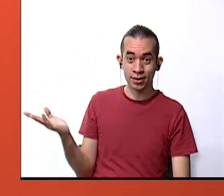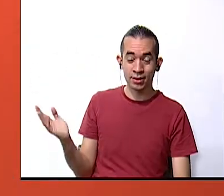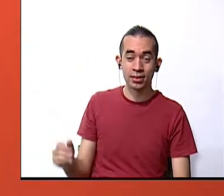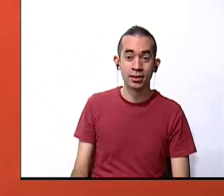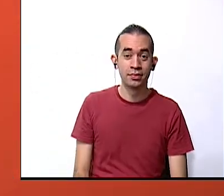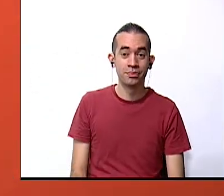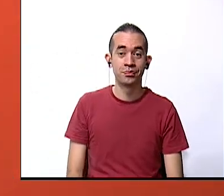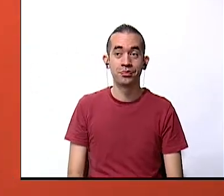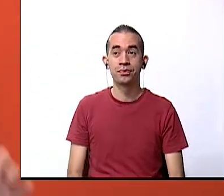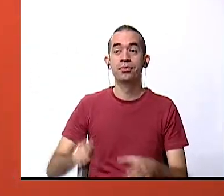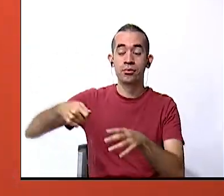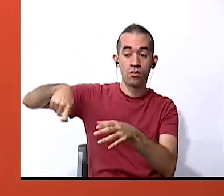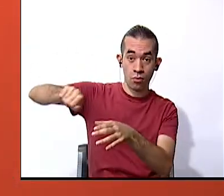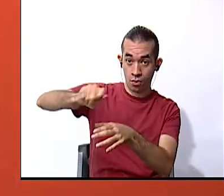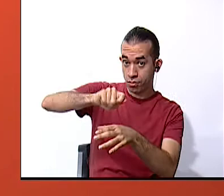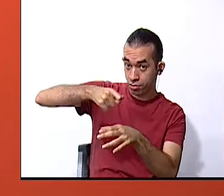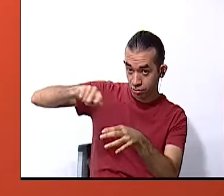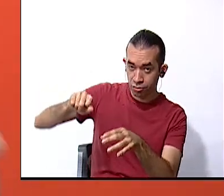water,